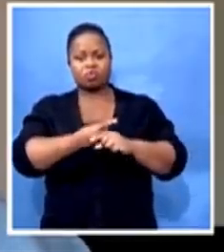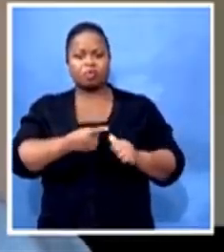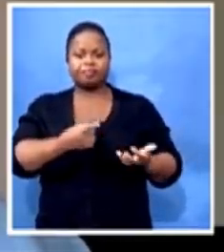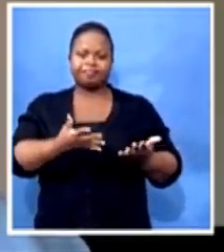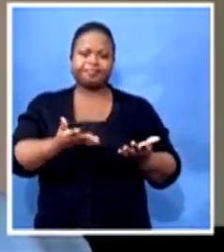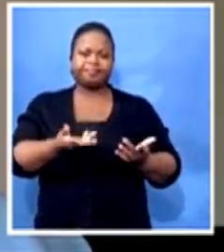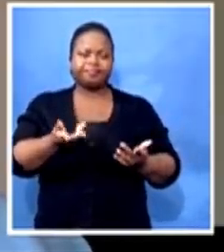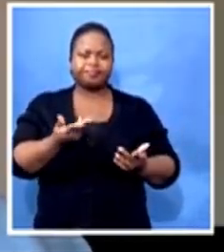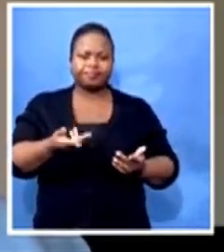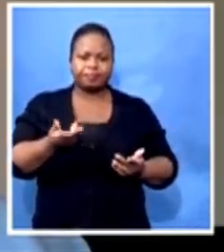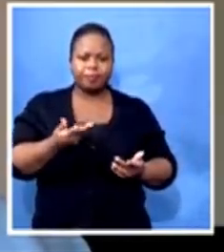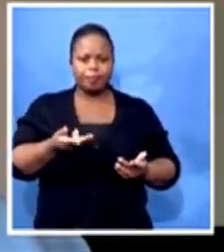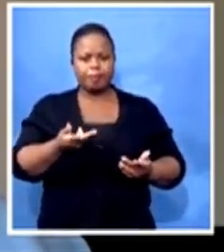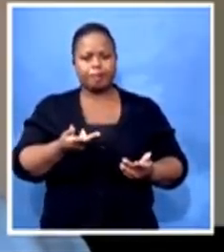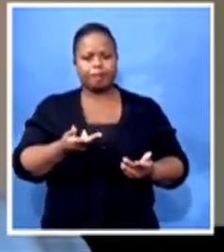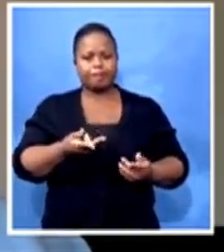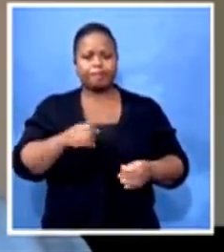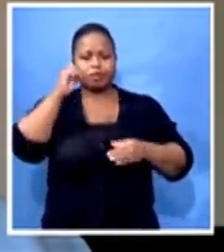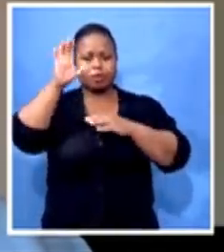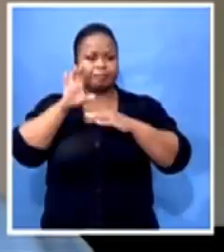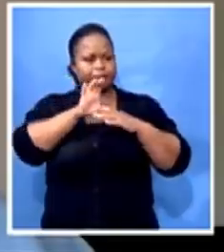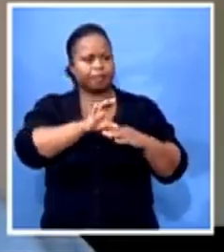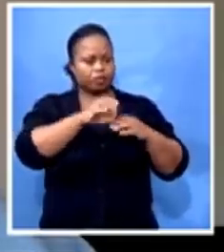almost support the